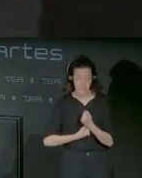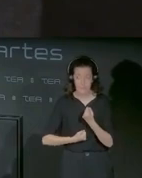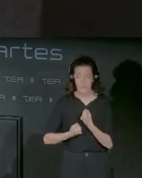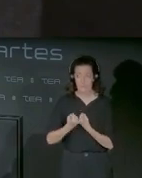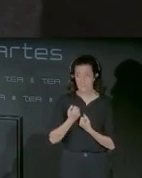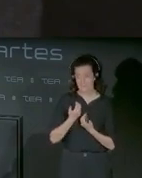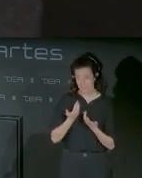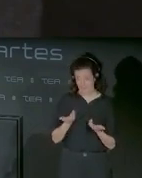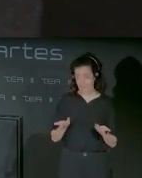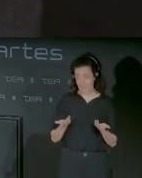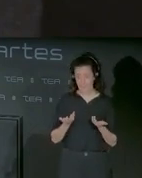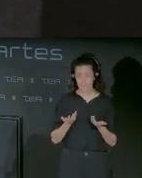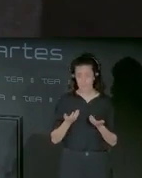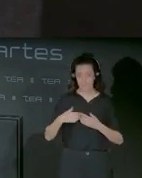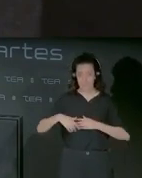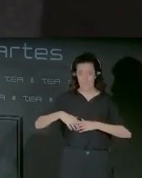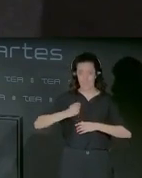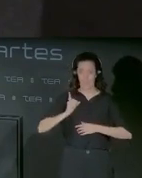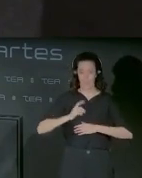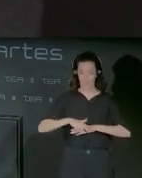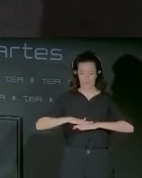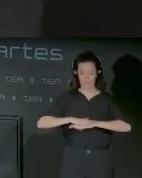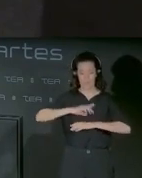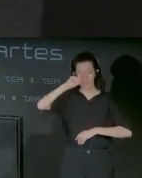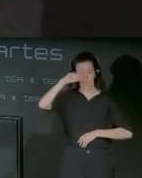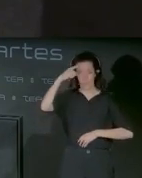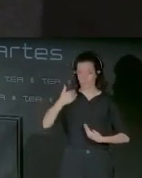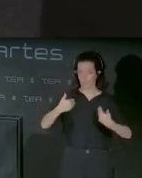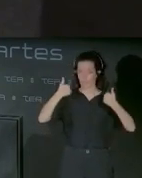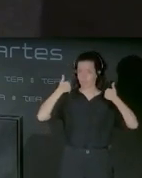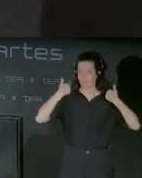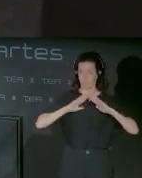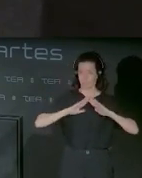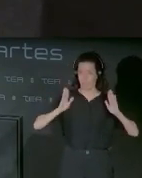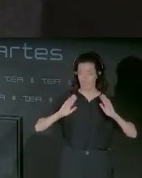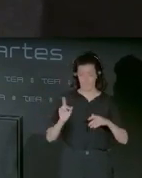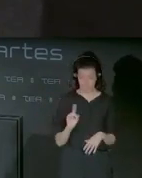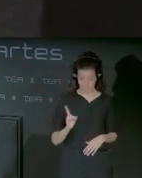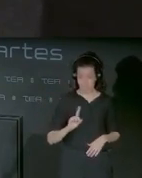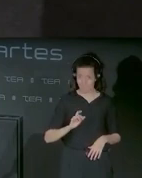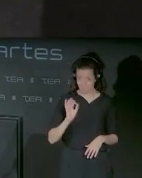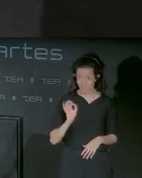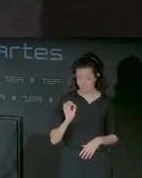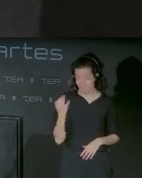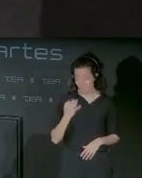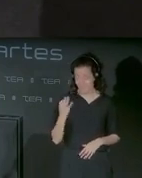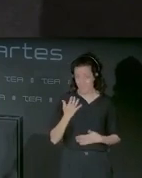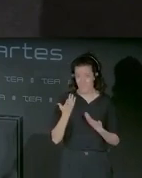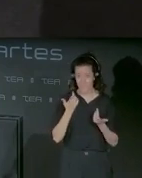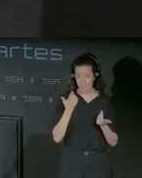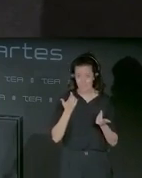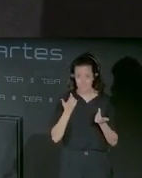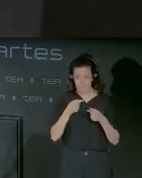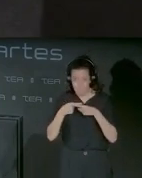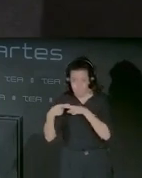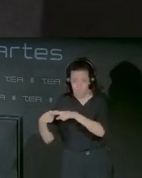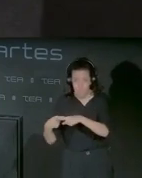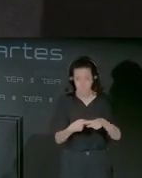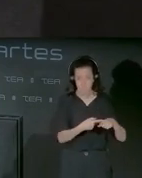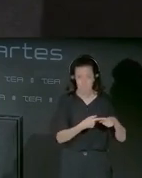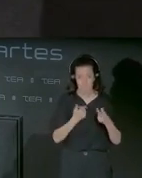I know that we are, and some of that I think we'll talk about later during this day as well. Julie-Jeanne, you